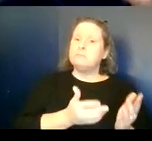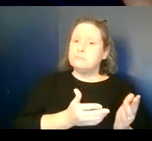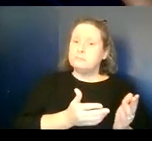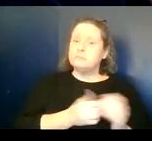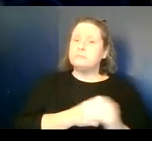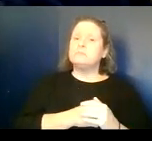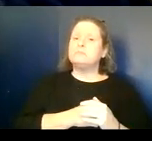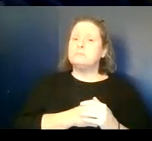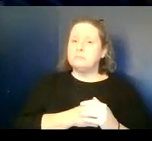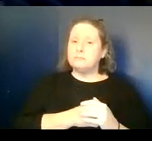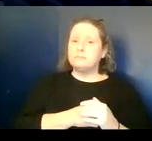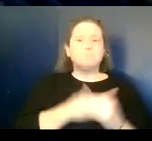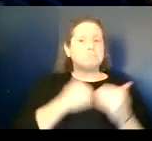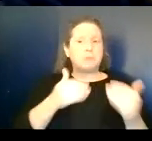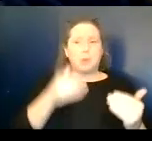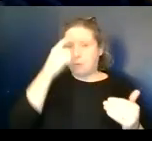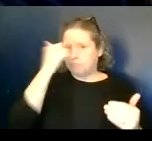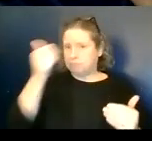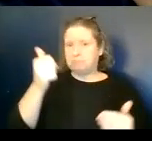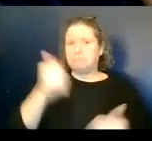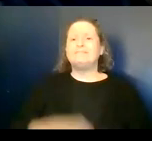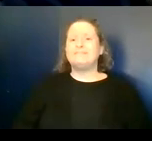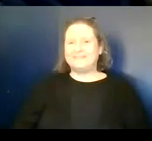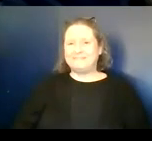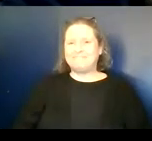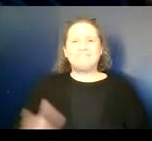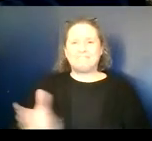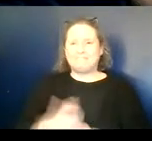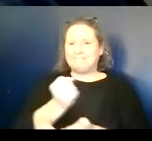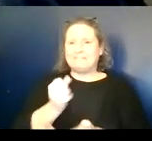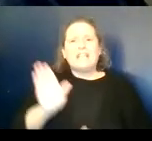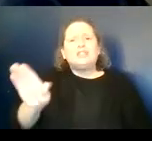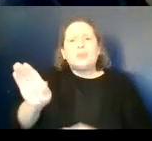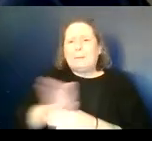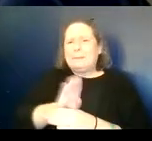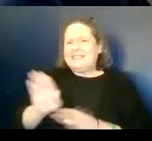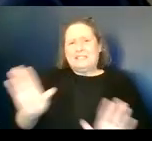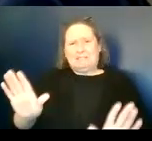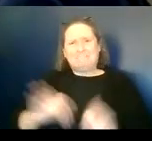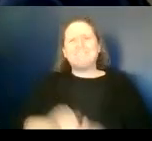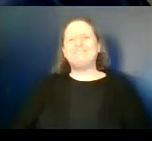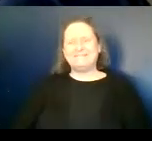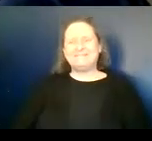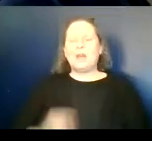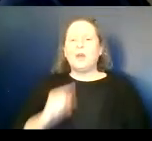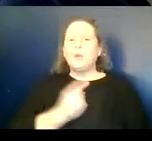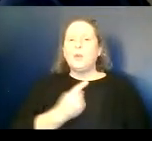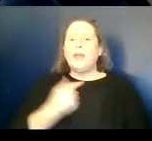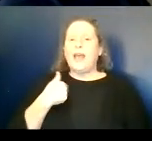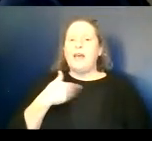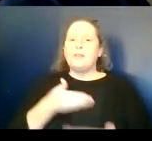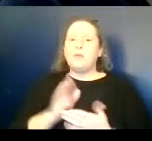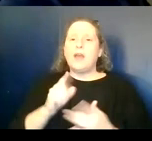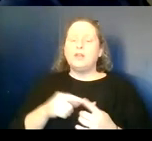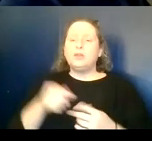law, go for it. That's your business. We have the right to